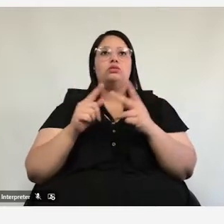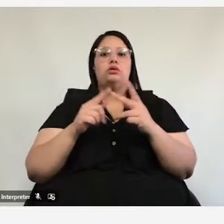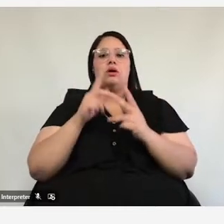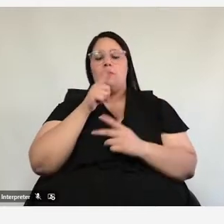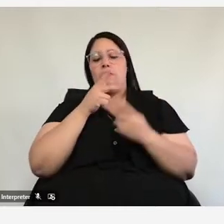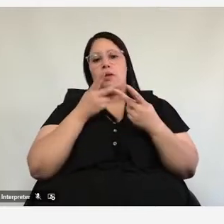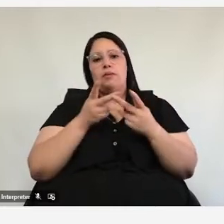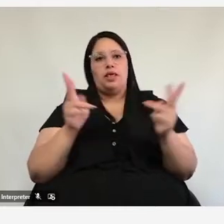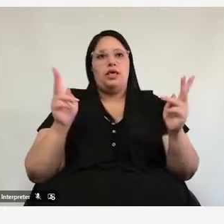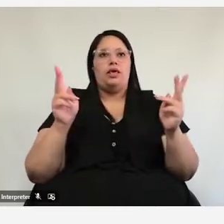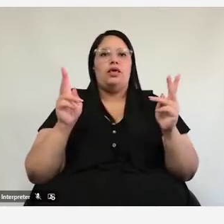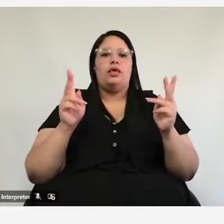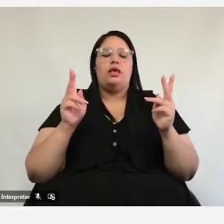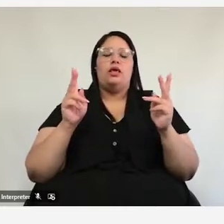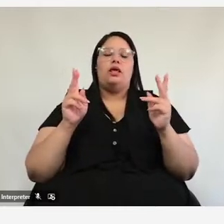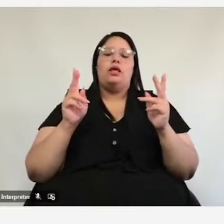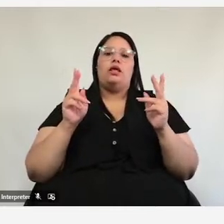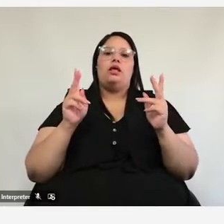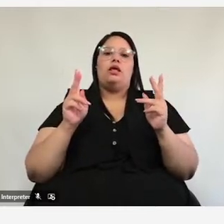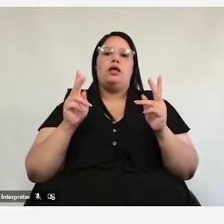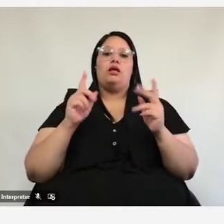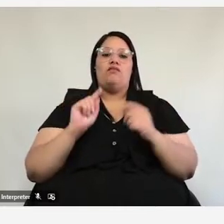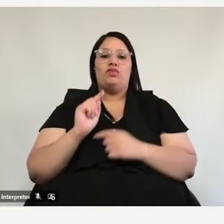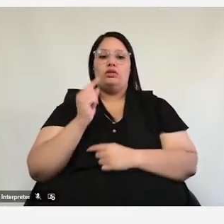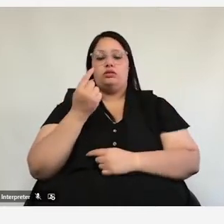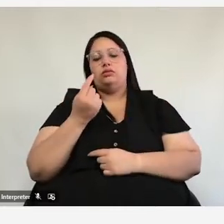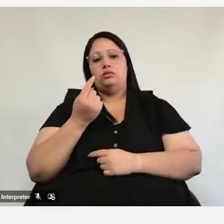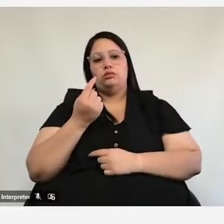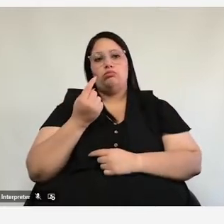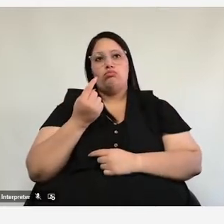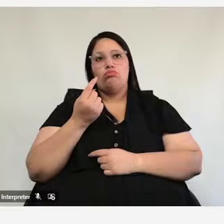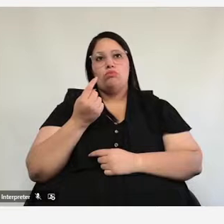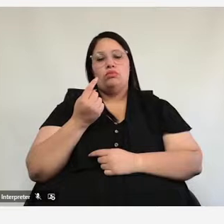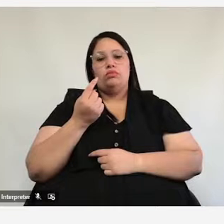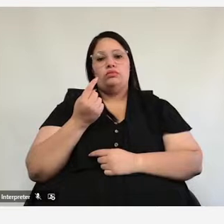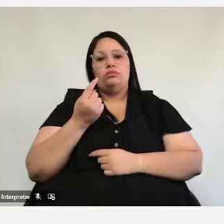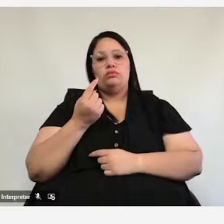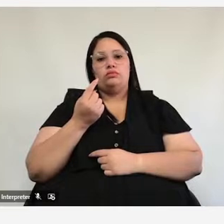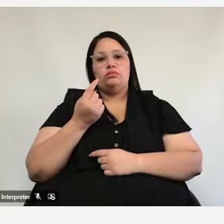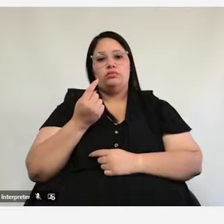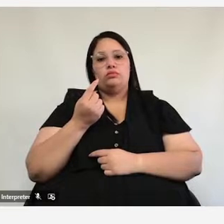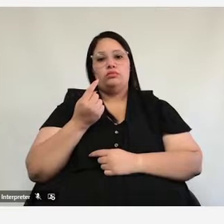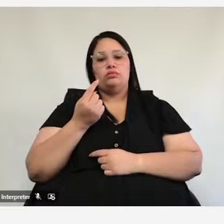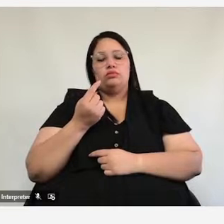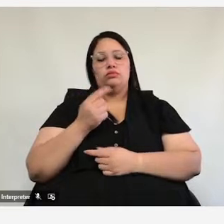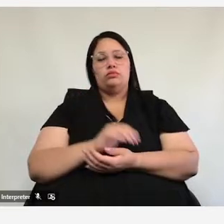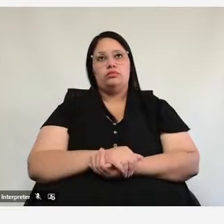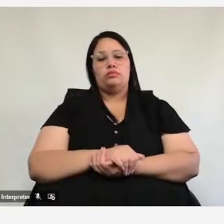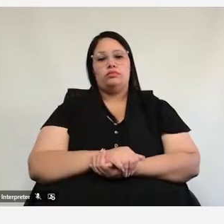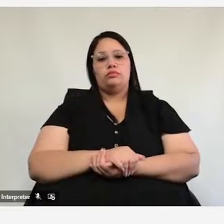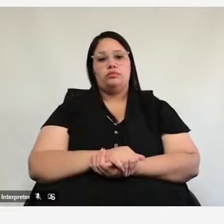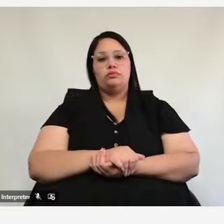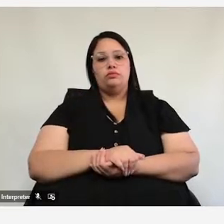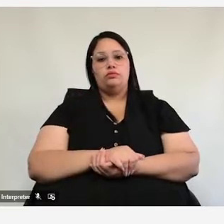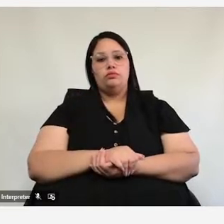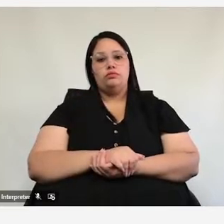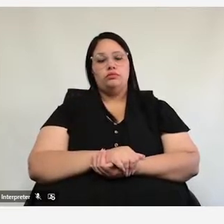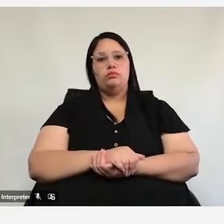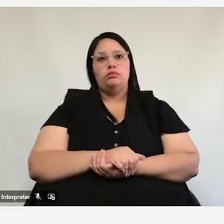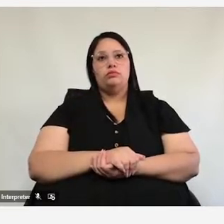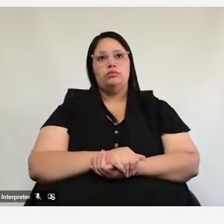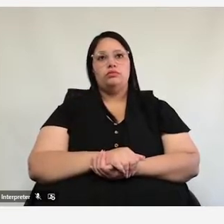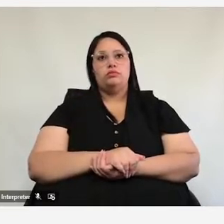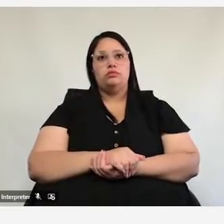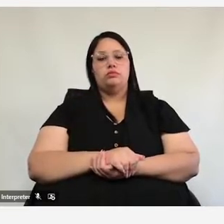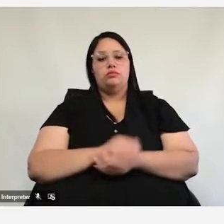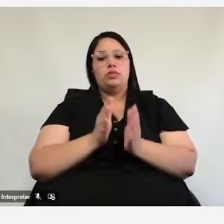public. Let me first, Speaker, wish to appeal to